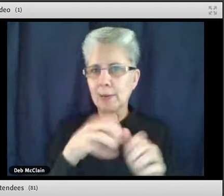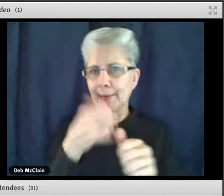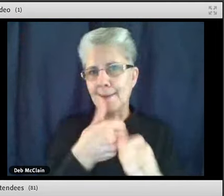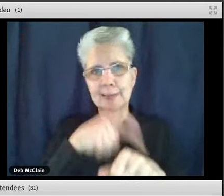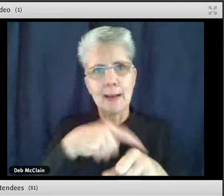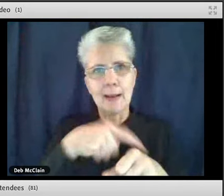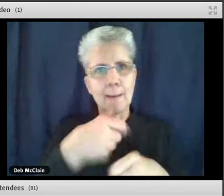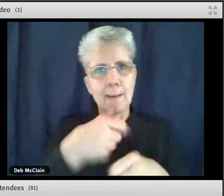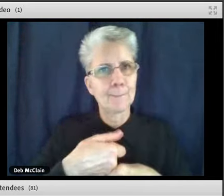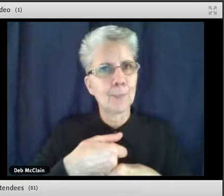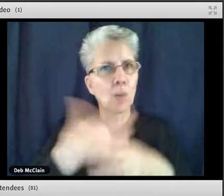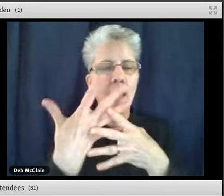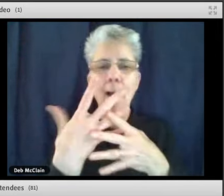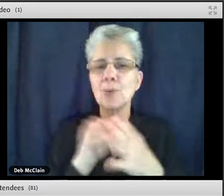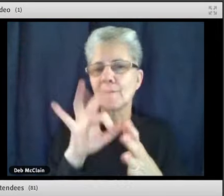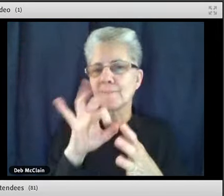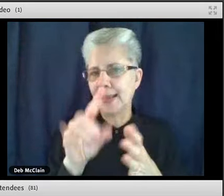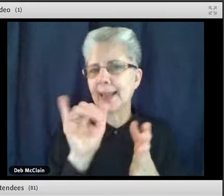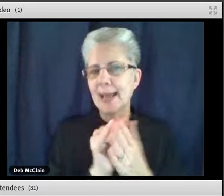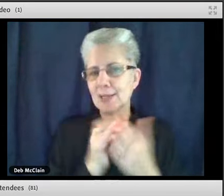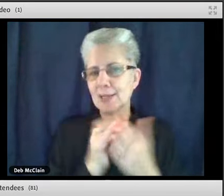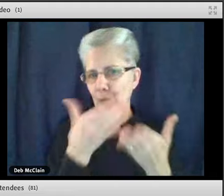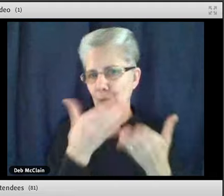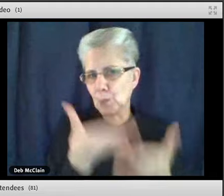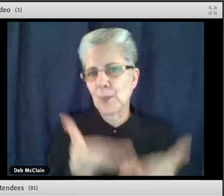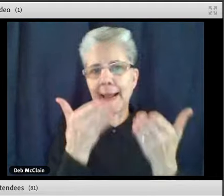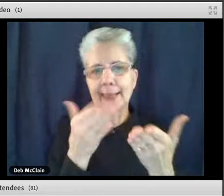share my screen with you real quick. I will be right back.